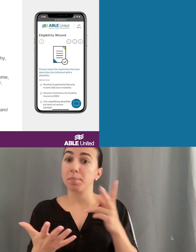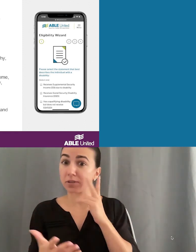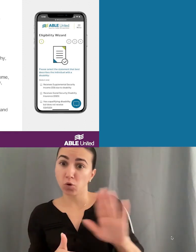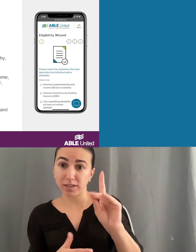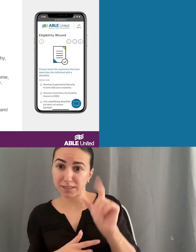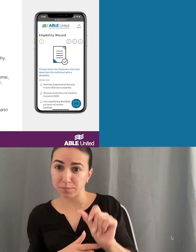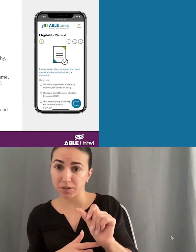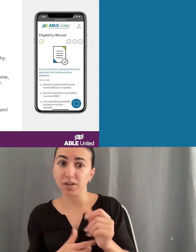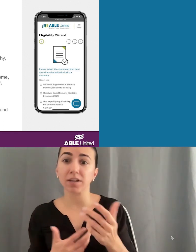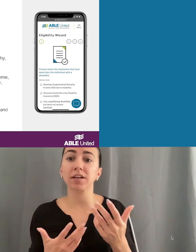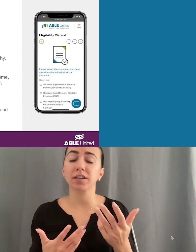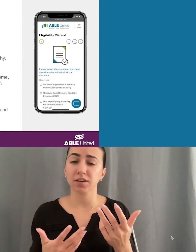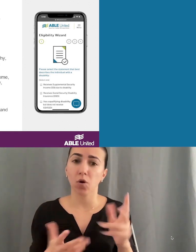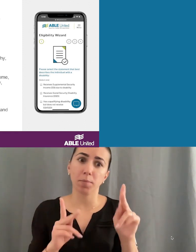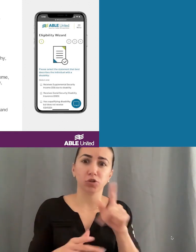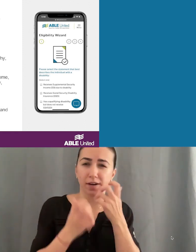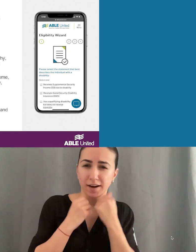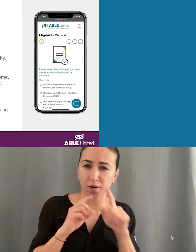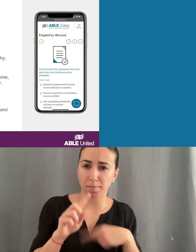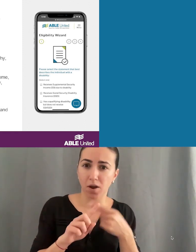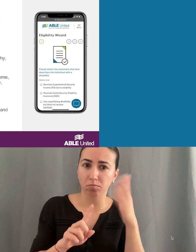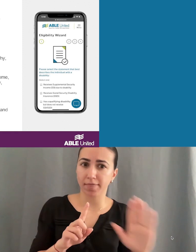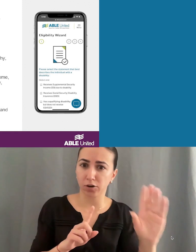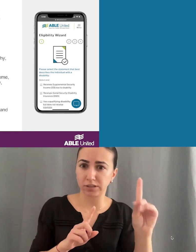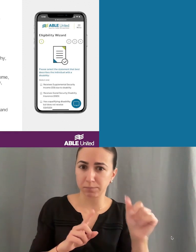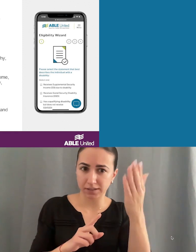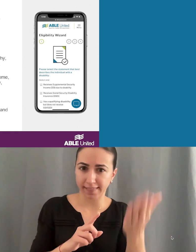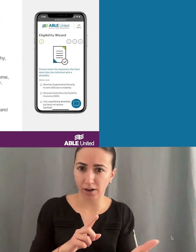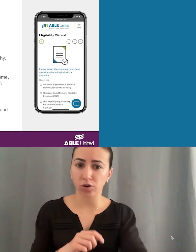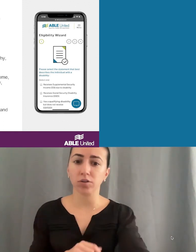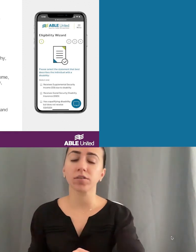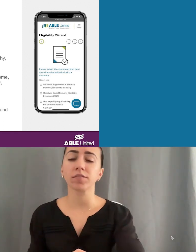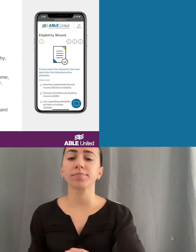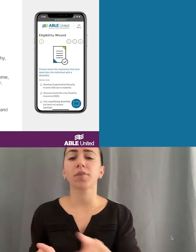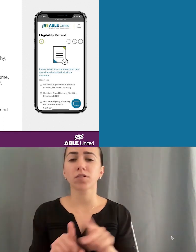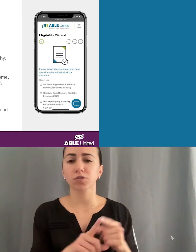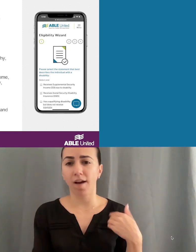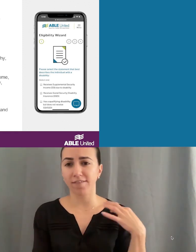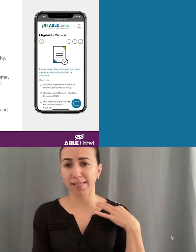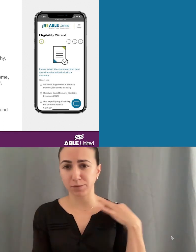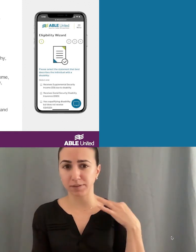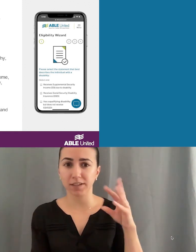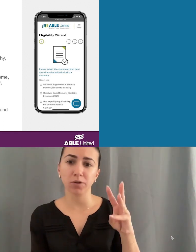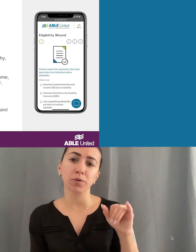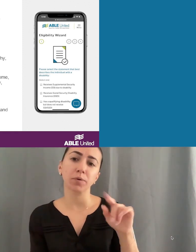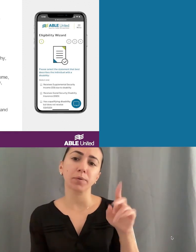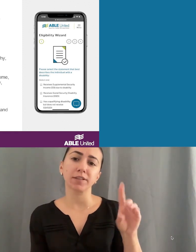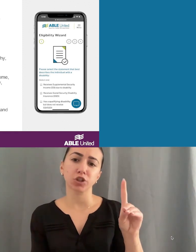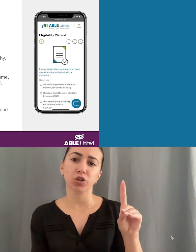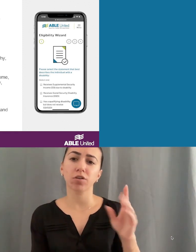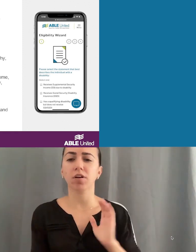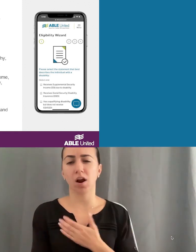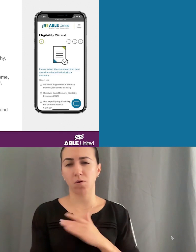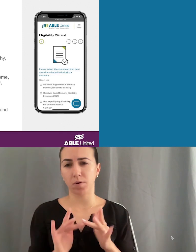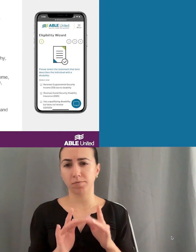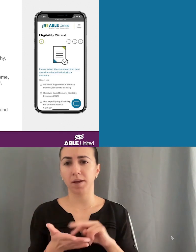or your loved one's disability. If not, we also have a eligibility wizard available on our website, and